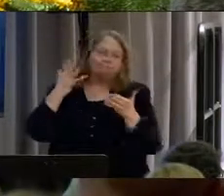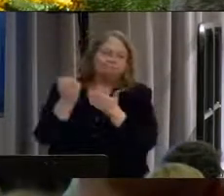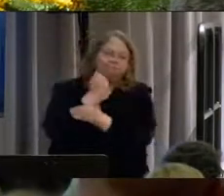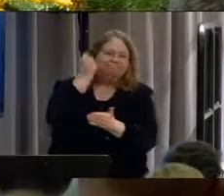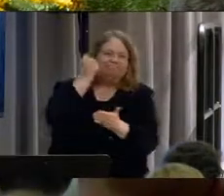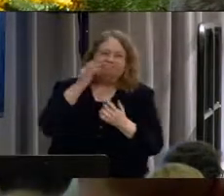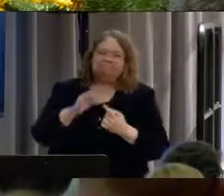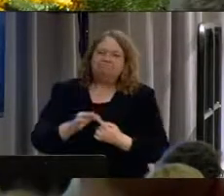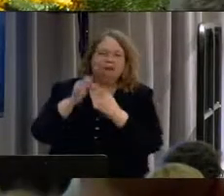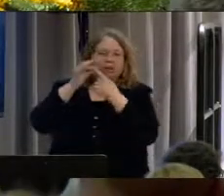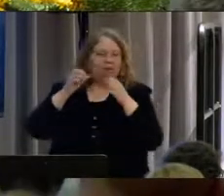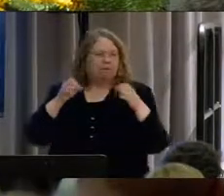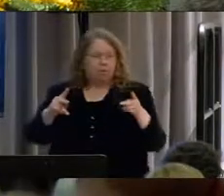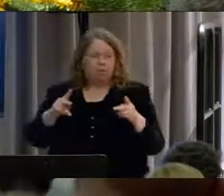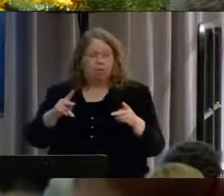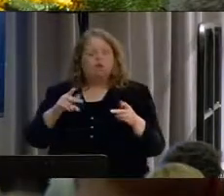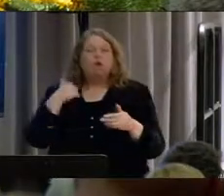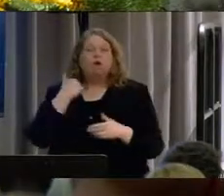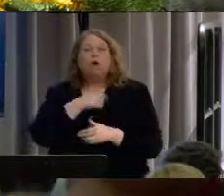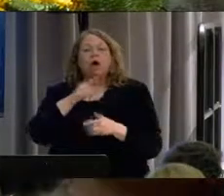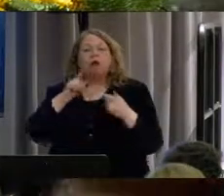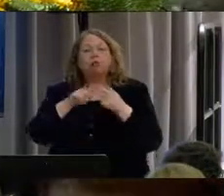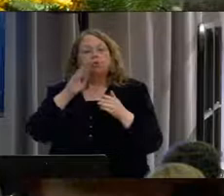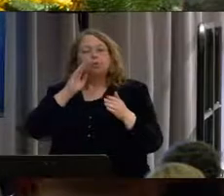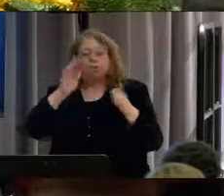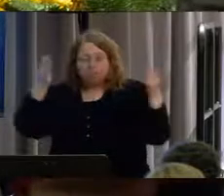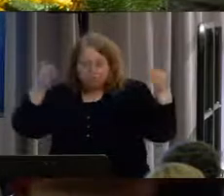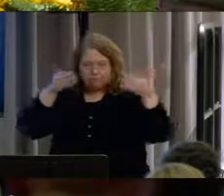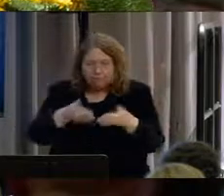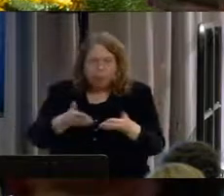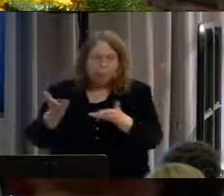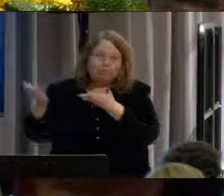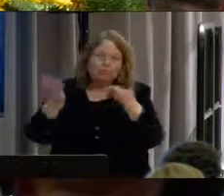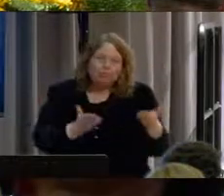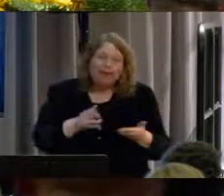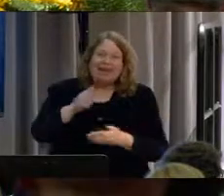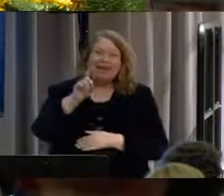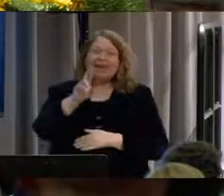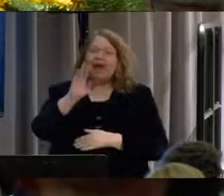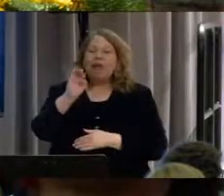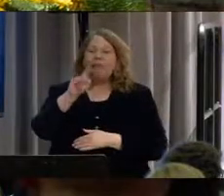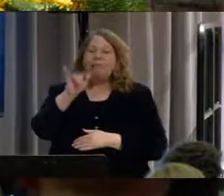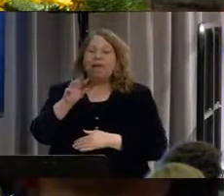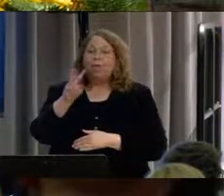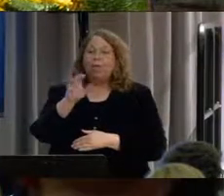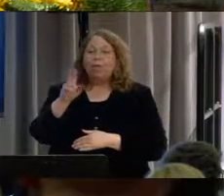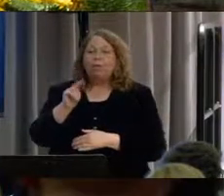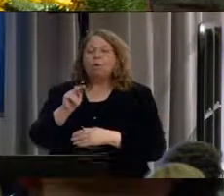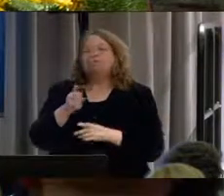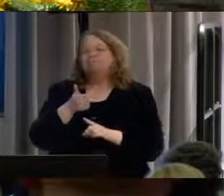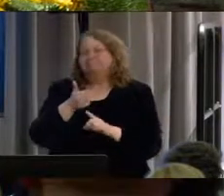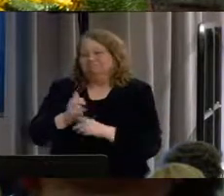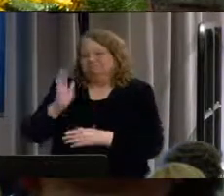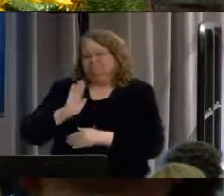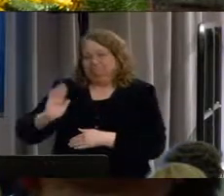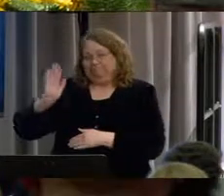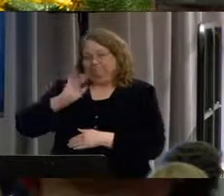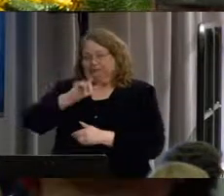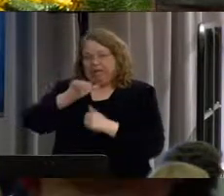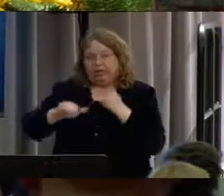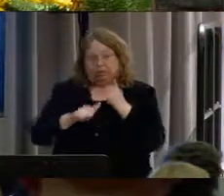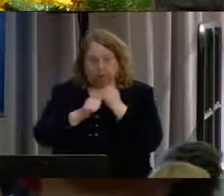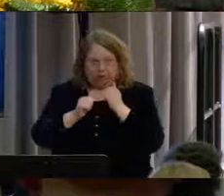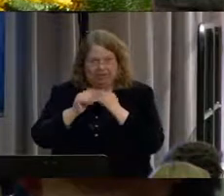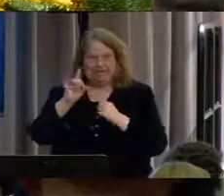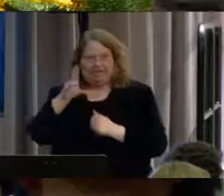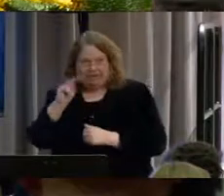us an opportunity to bring back home Dr. Beverly Warren, who was one of our associate deans, then